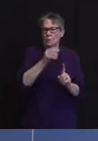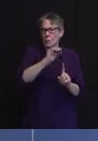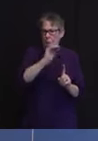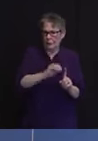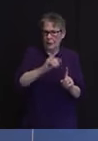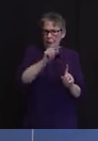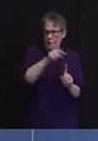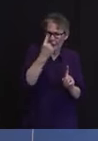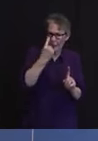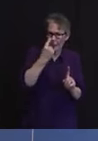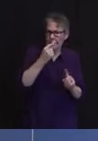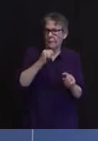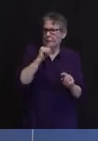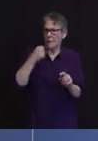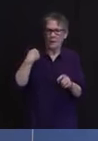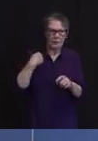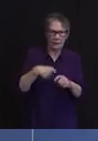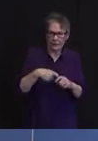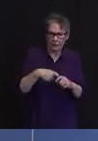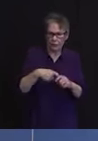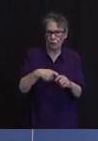18.6% Hispanic.